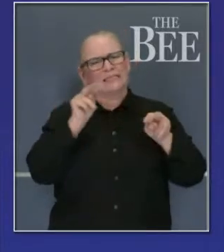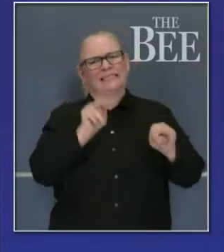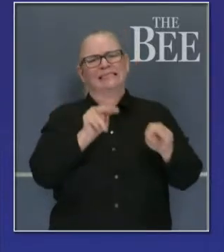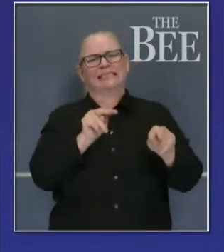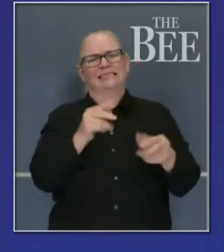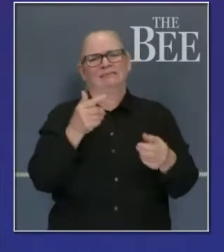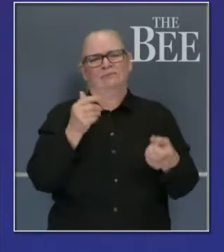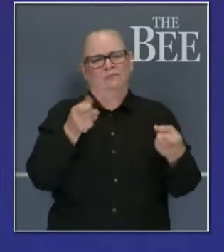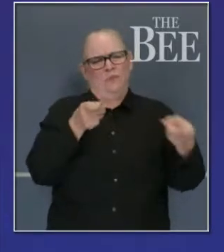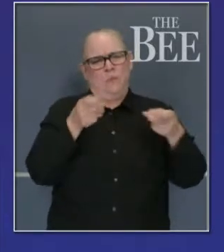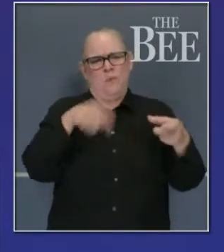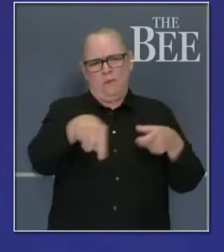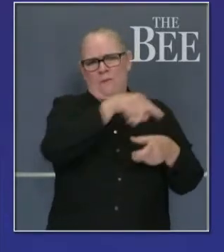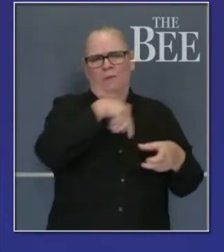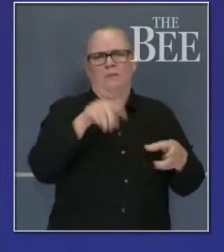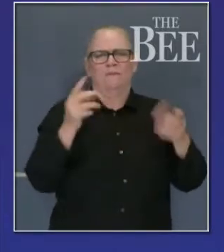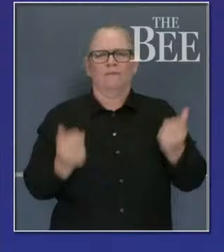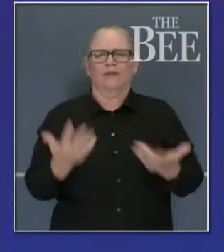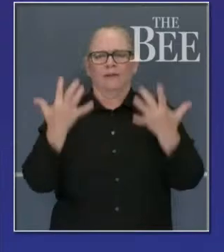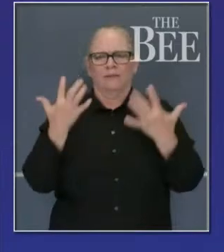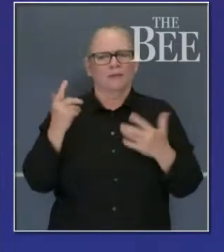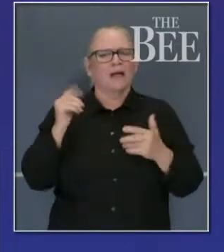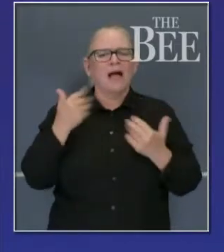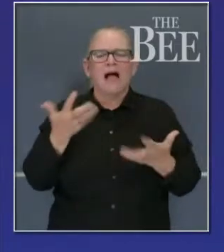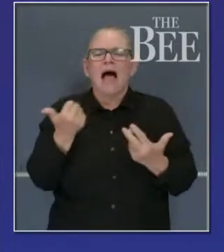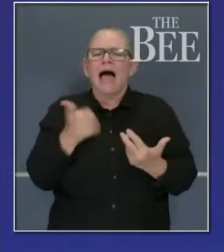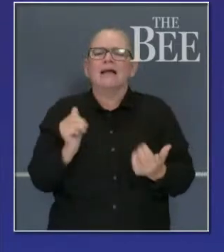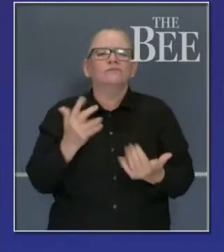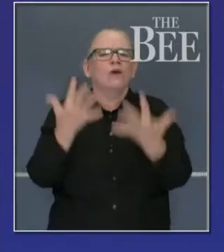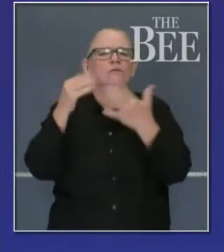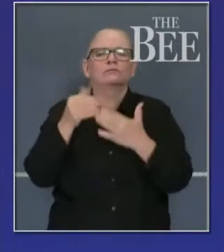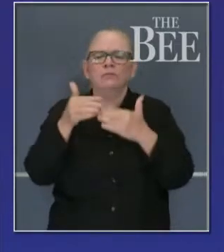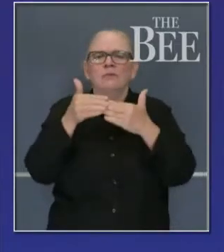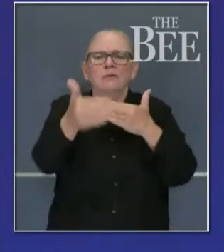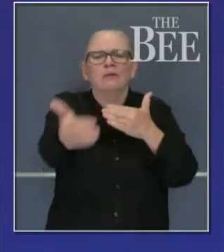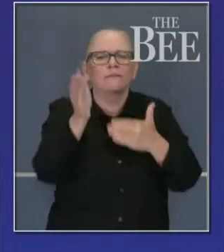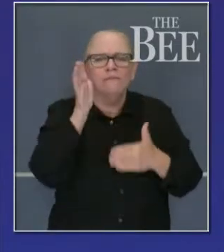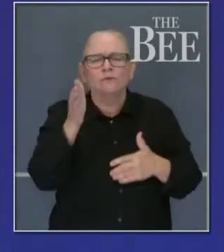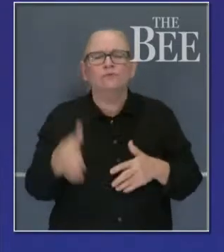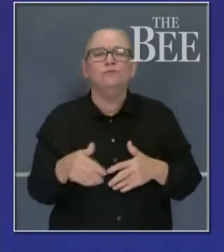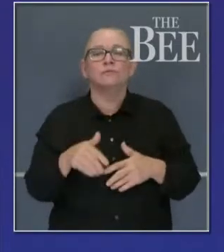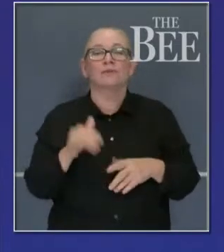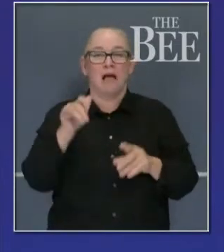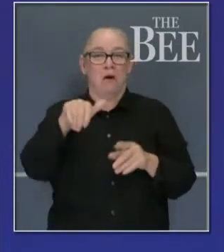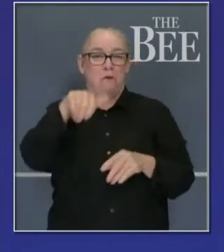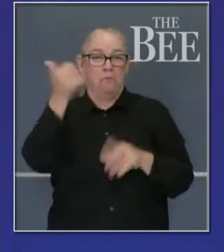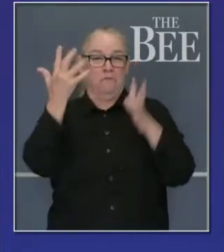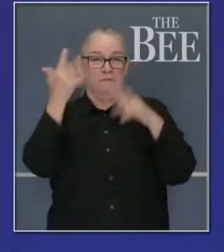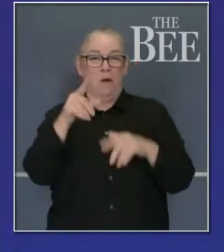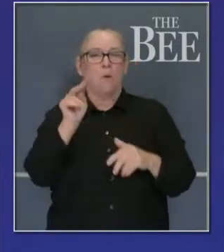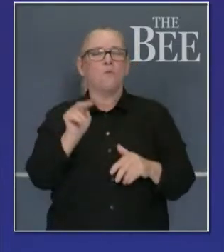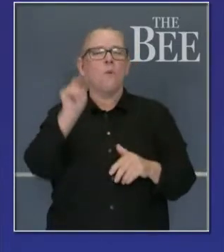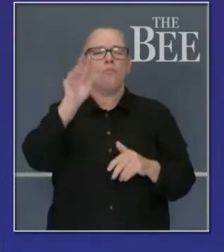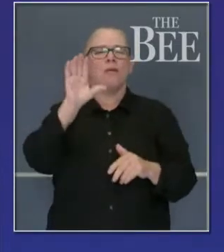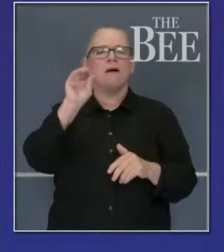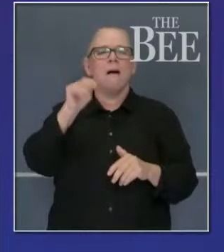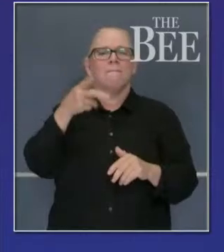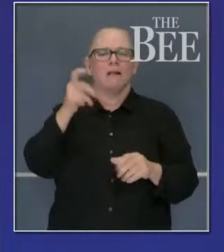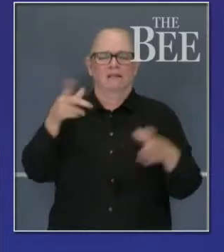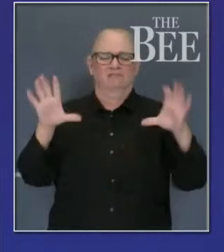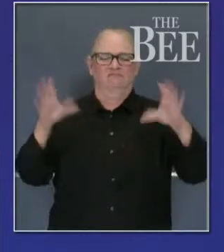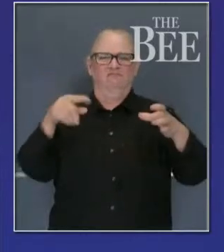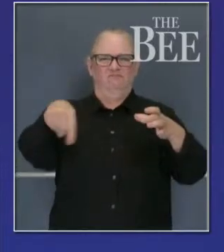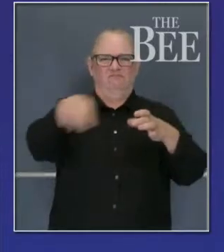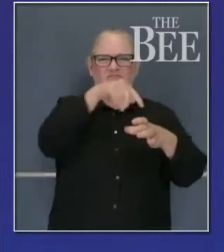of our suppression efforts. The North Complex Fire, it's another fire we visited 48 hours ago for the second time in a week.